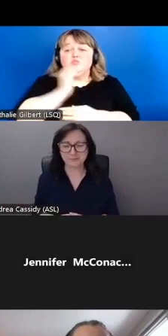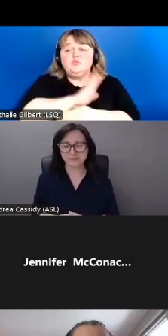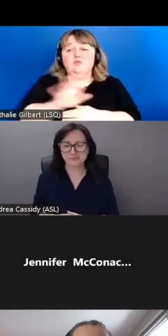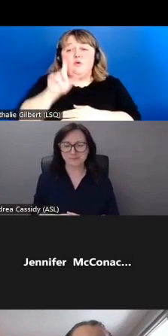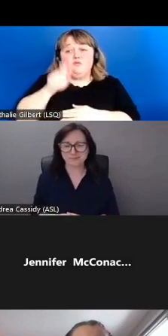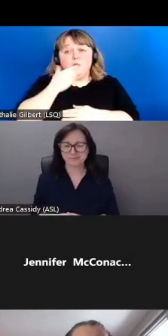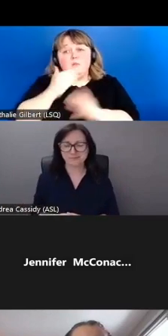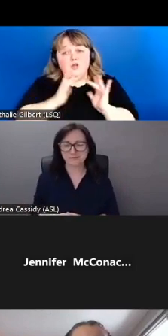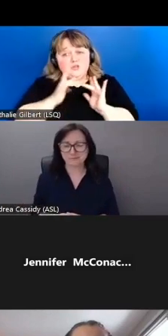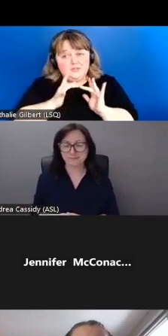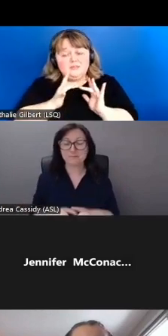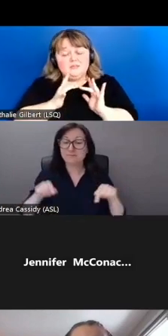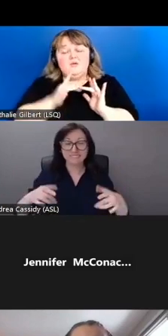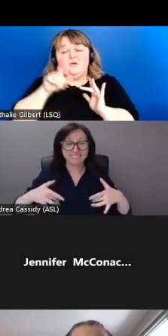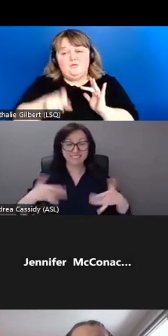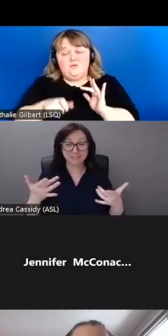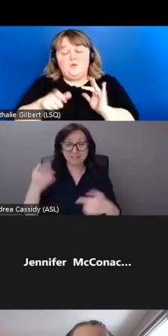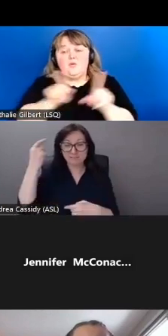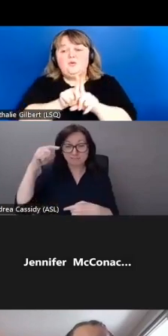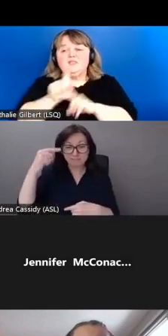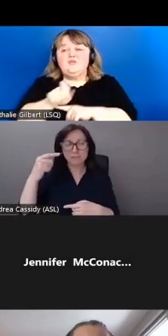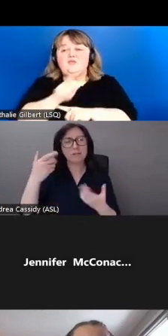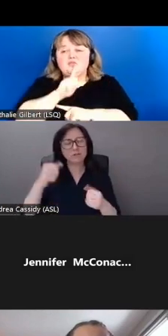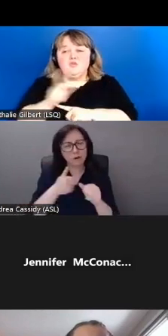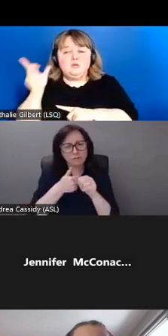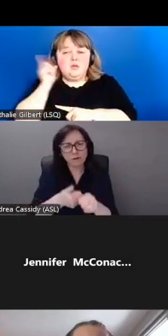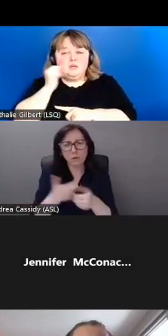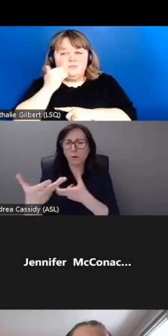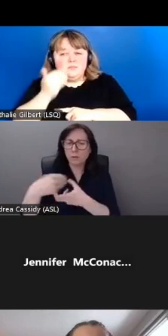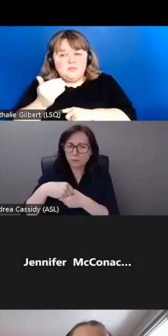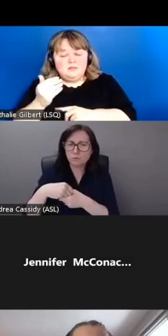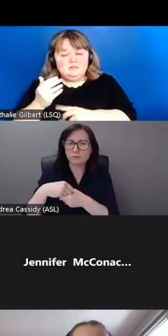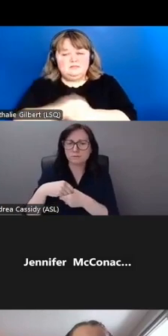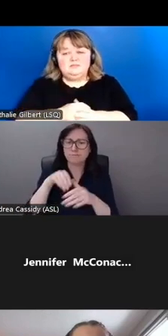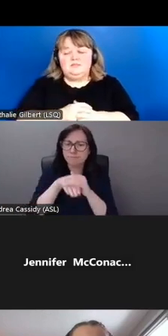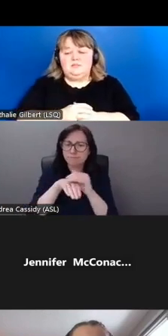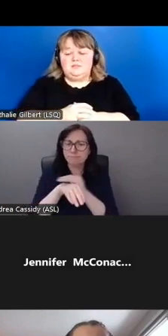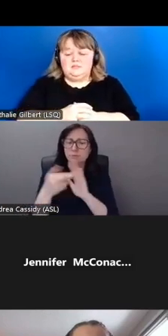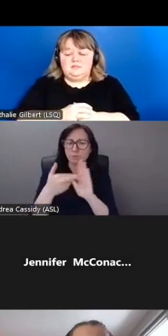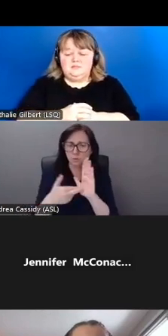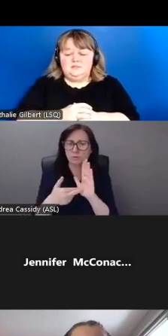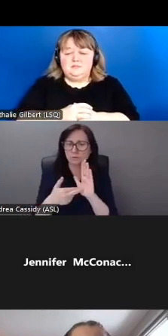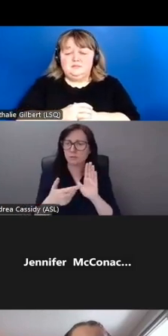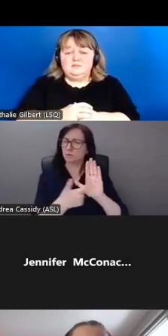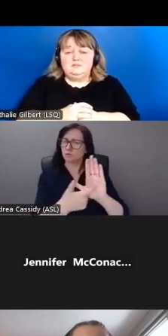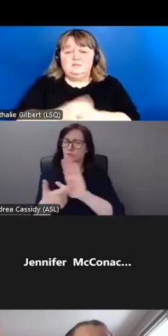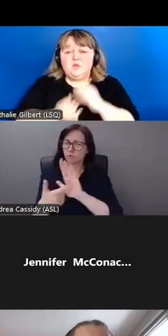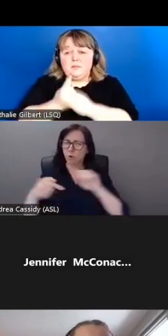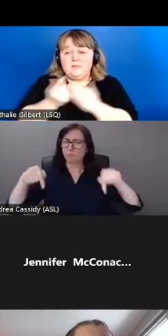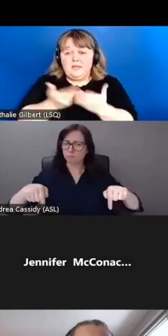This event was designed to follow inclusive participation guidelines and to model accessible